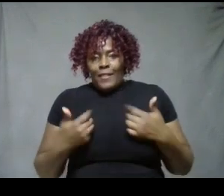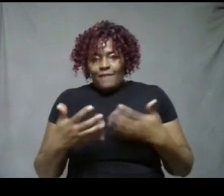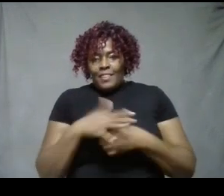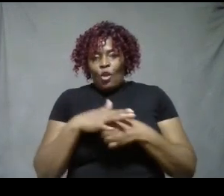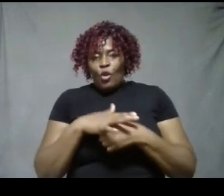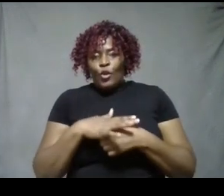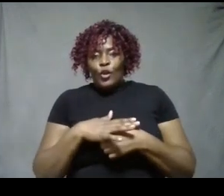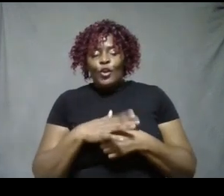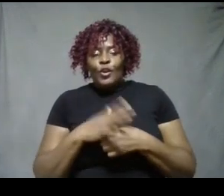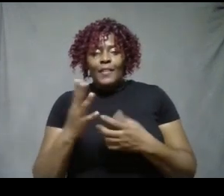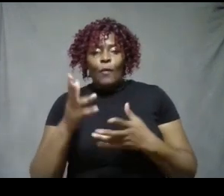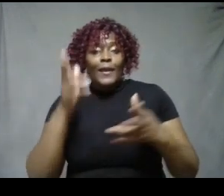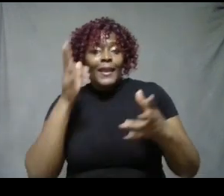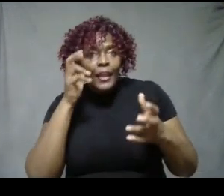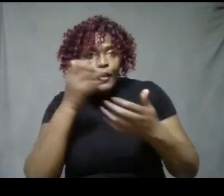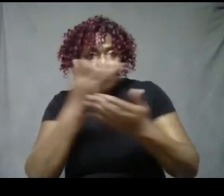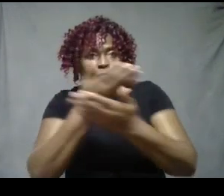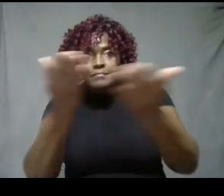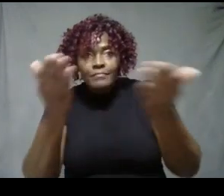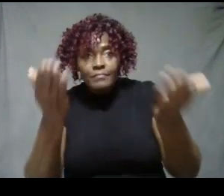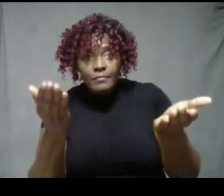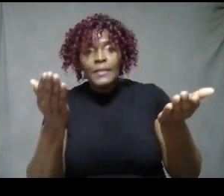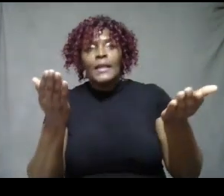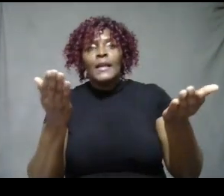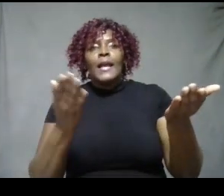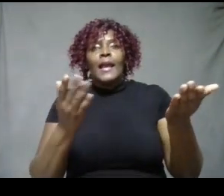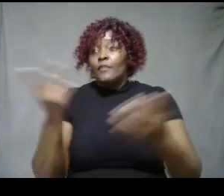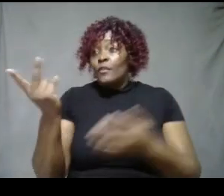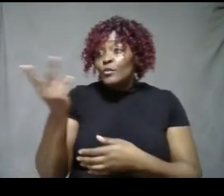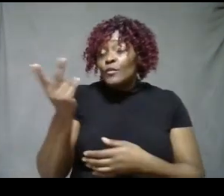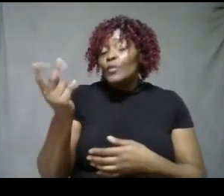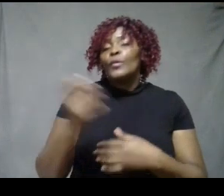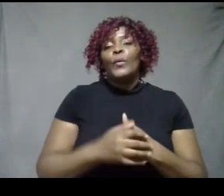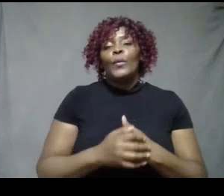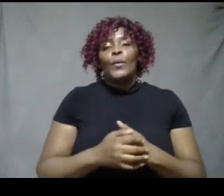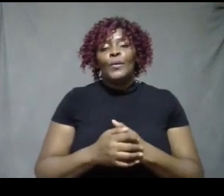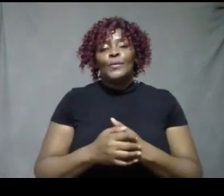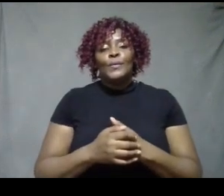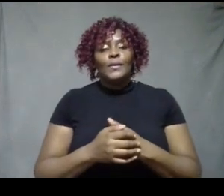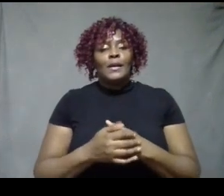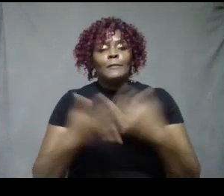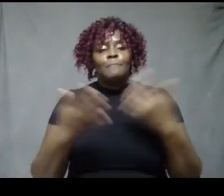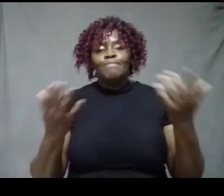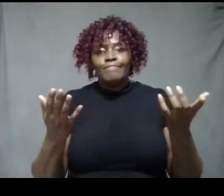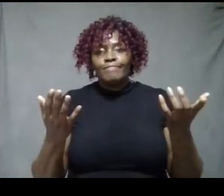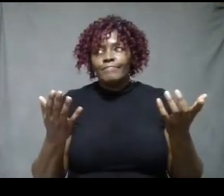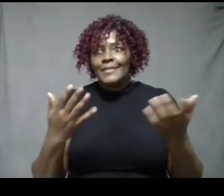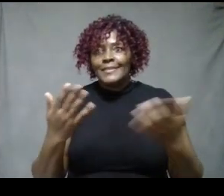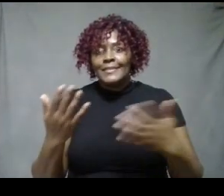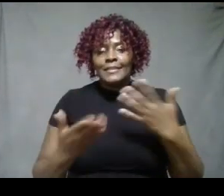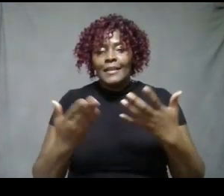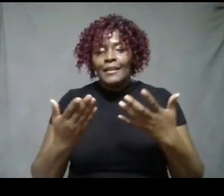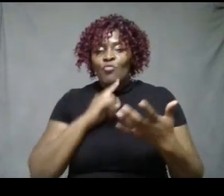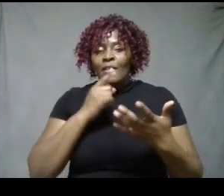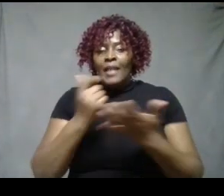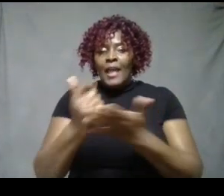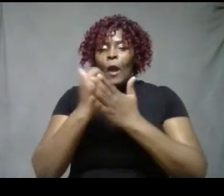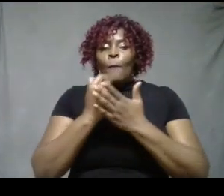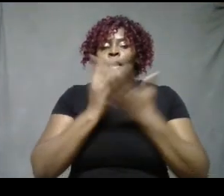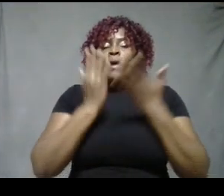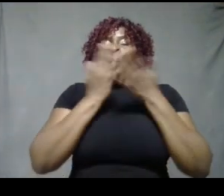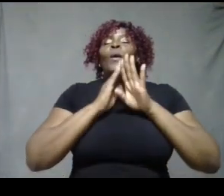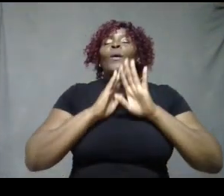hear from you and hear from both of you to just kind of get some peace of mind that we're